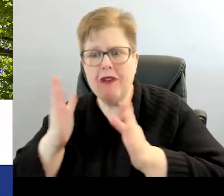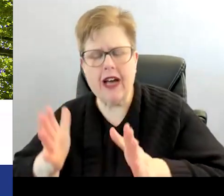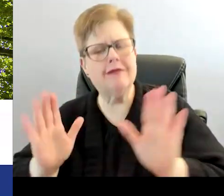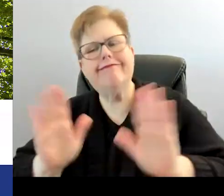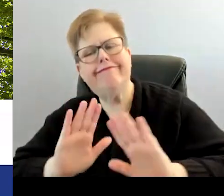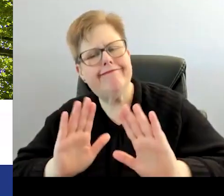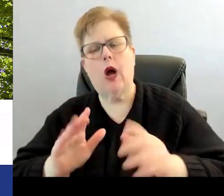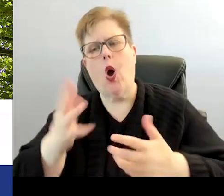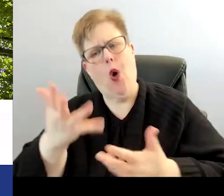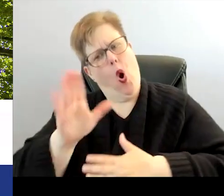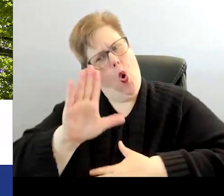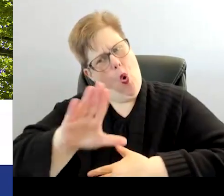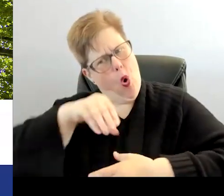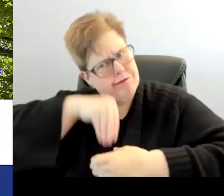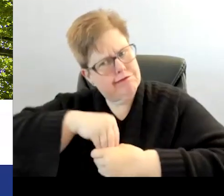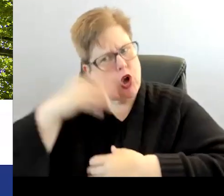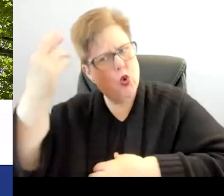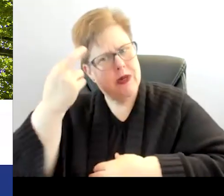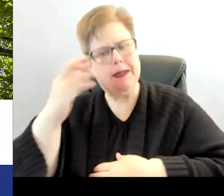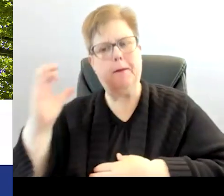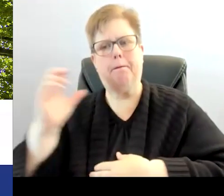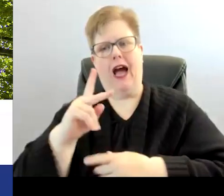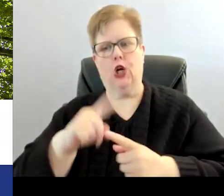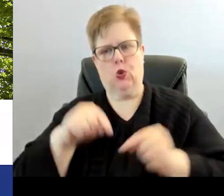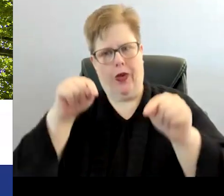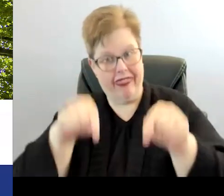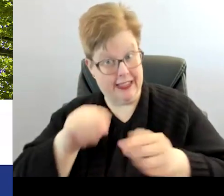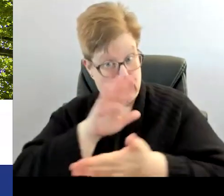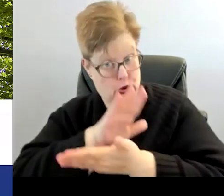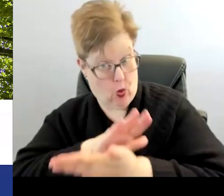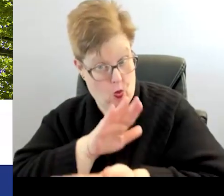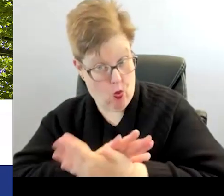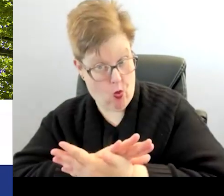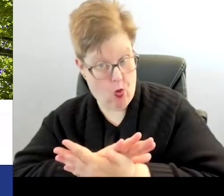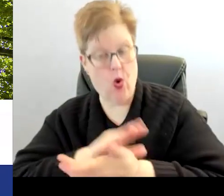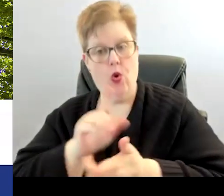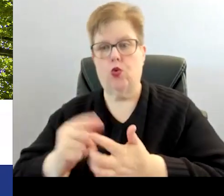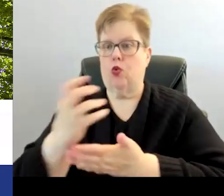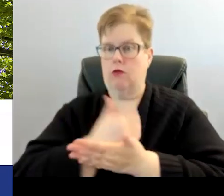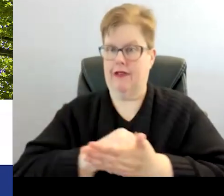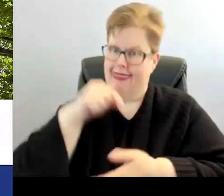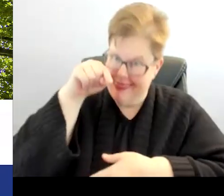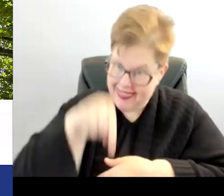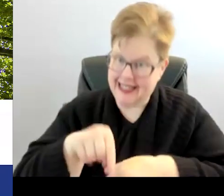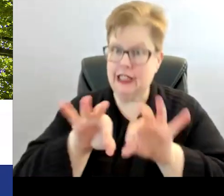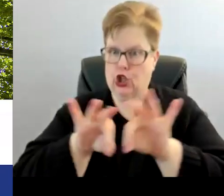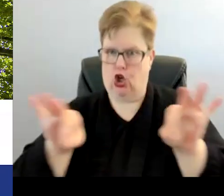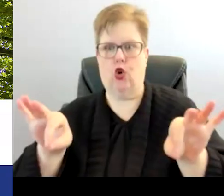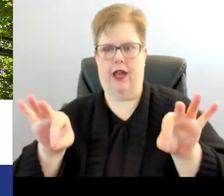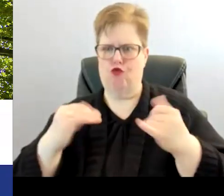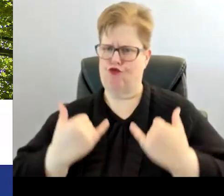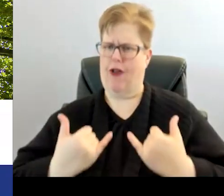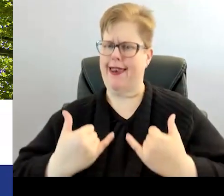But what is your reason for coming back to this school to earn this degree